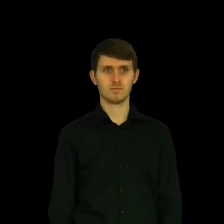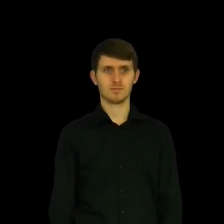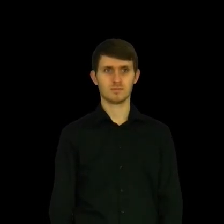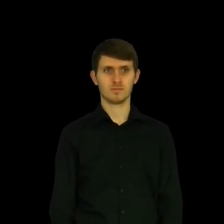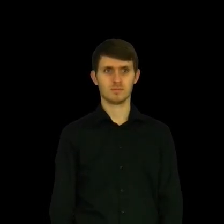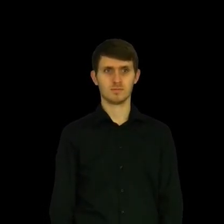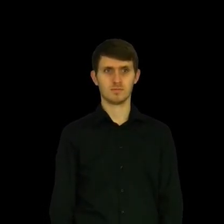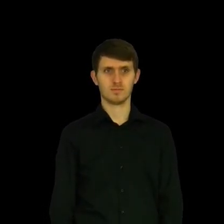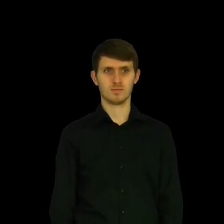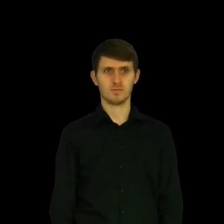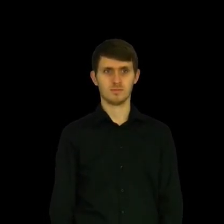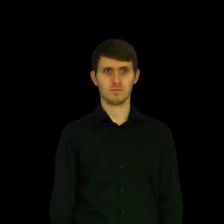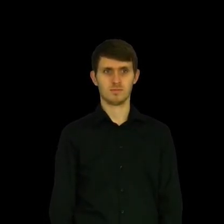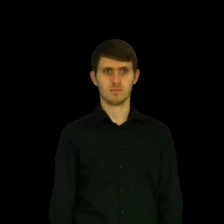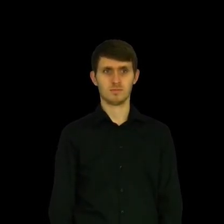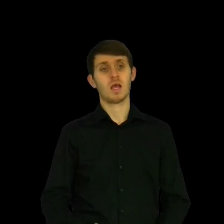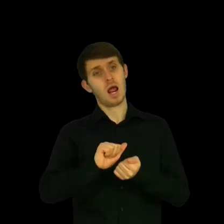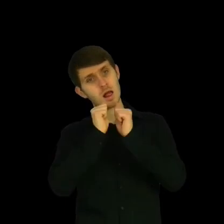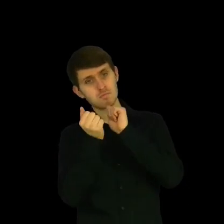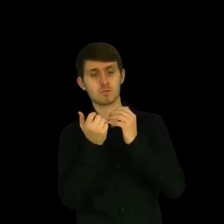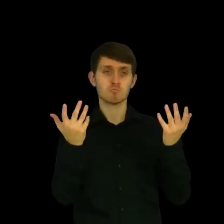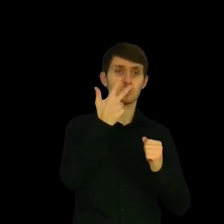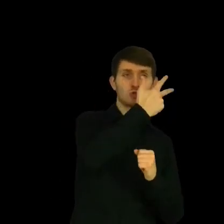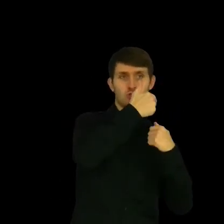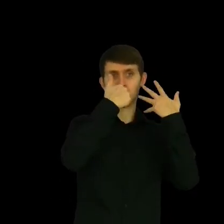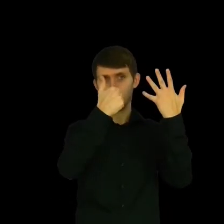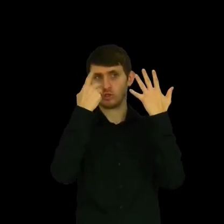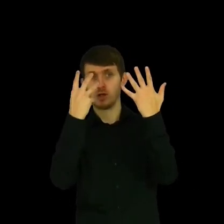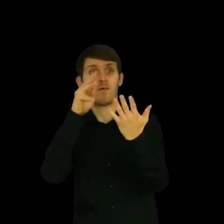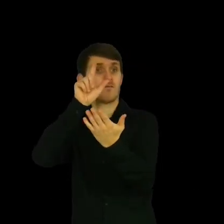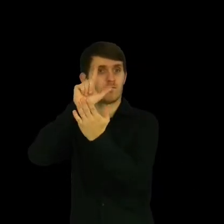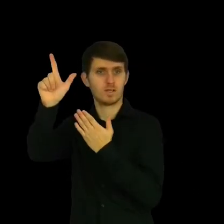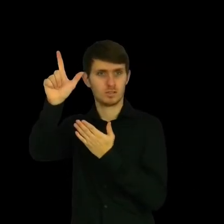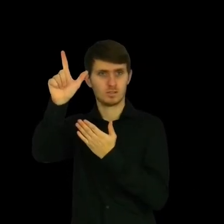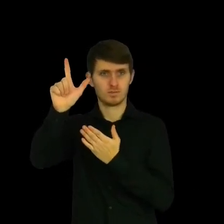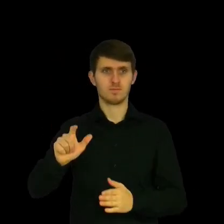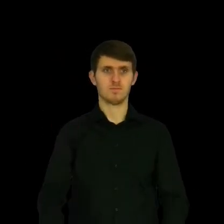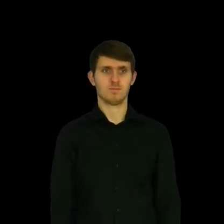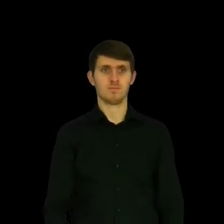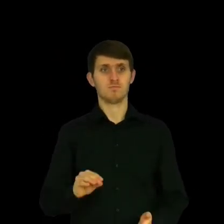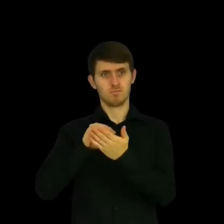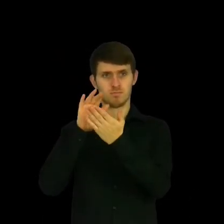two threes, four threes. So we get